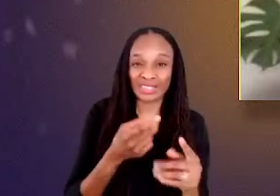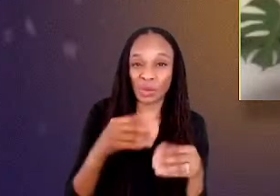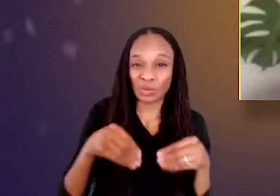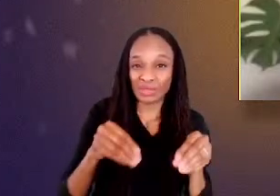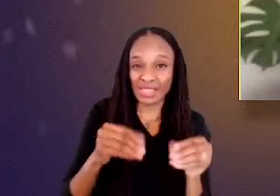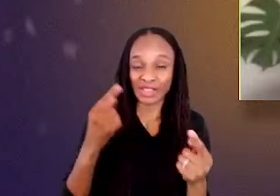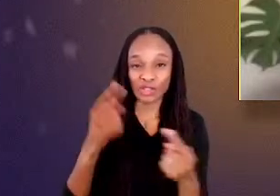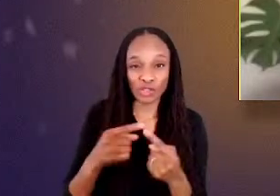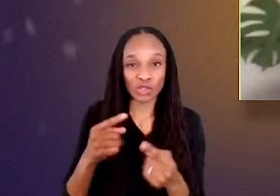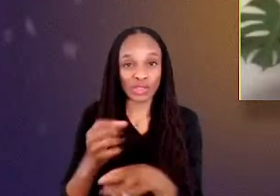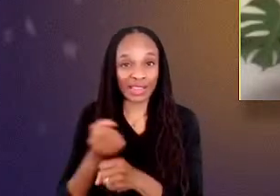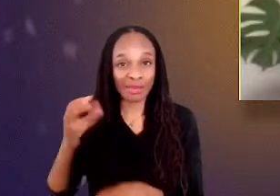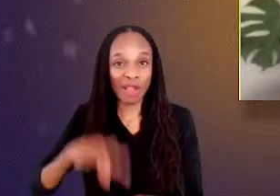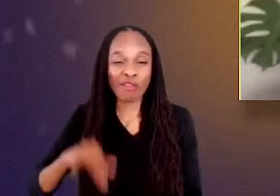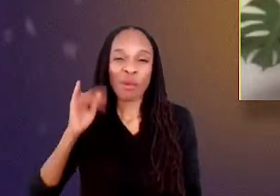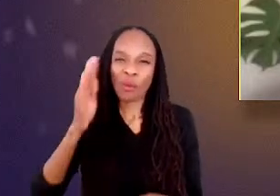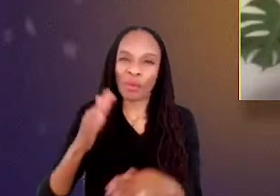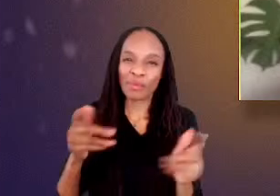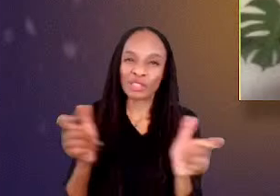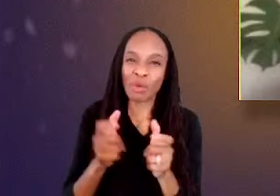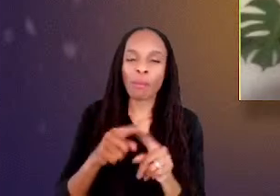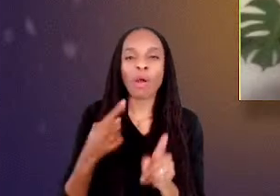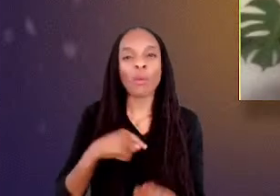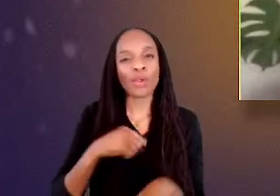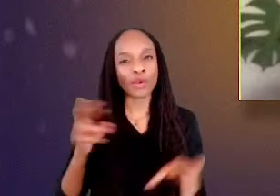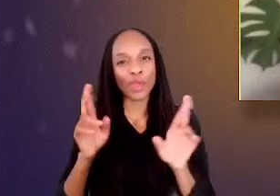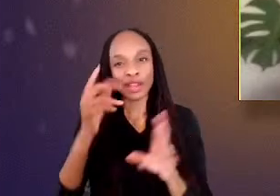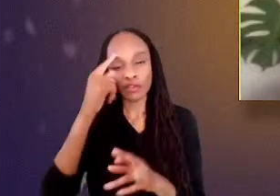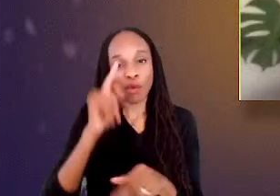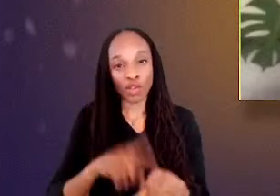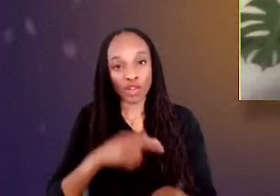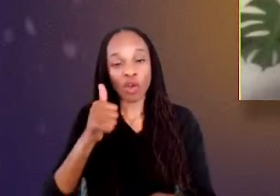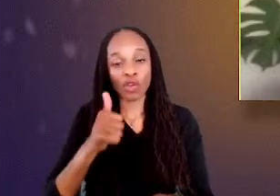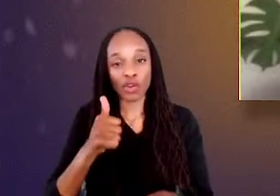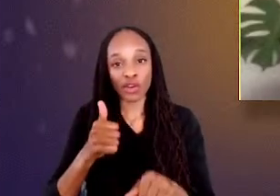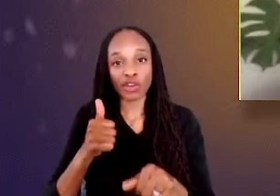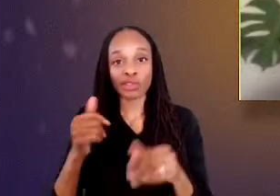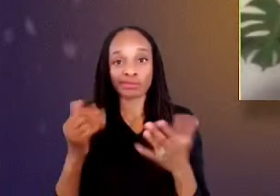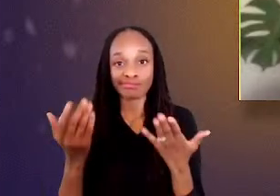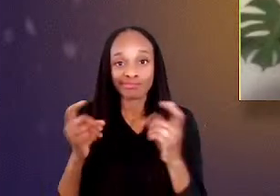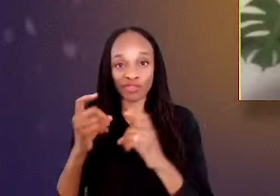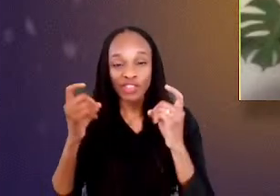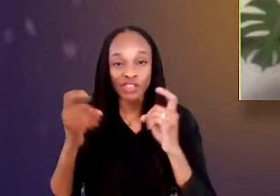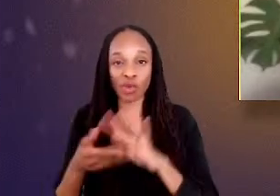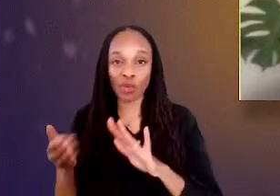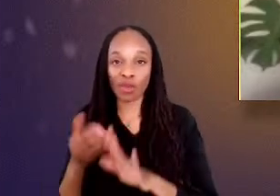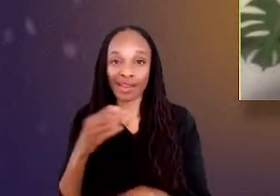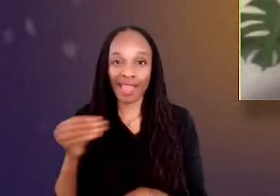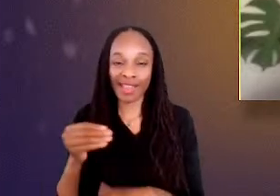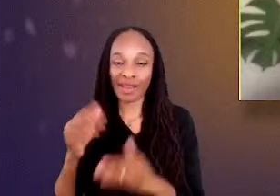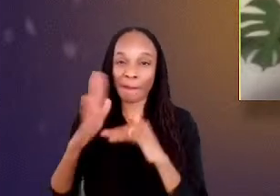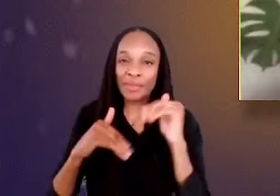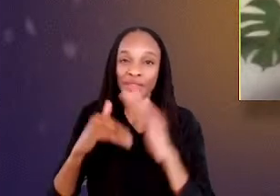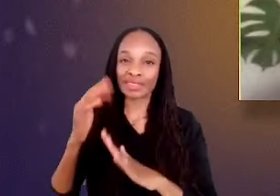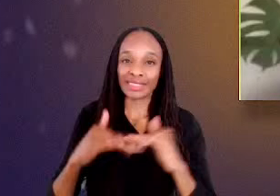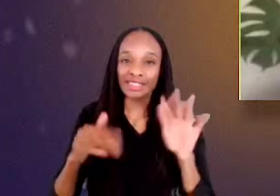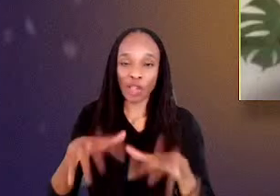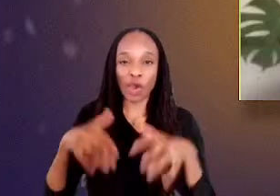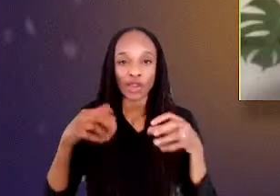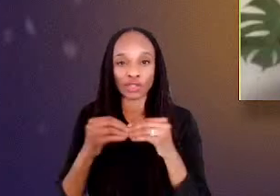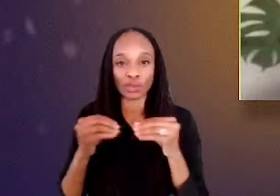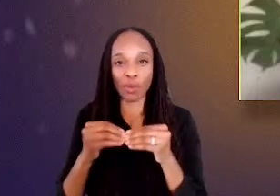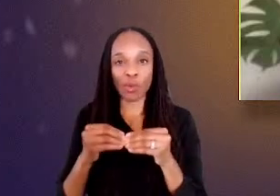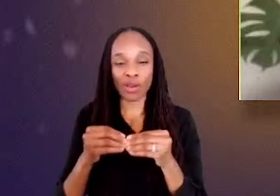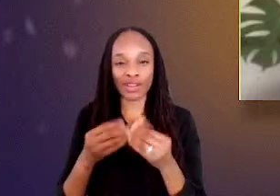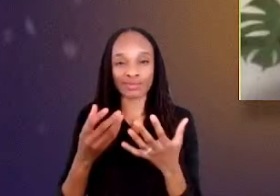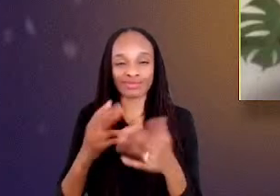really, I think, ready for a longer festival run and kind of building audience more organically and figuring out that those distribution